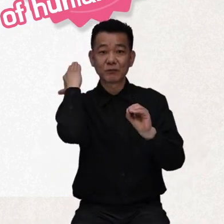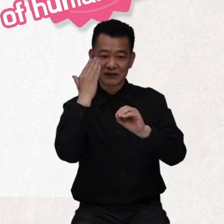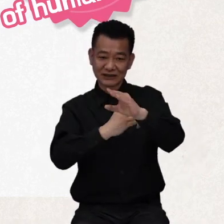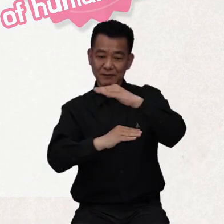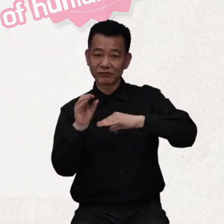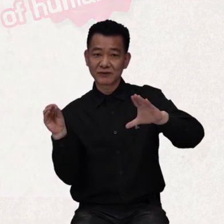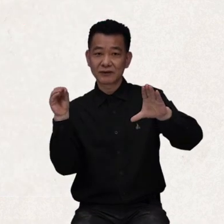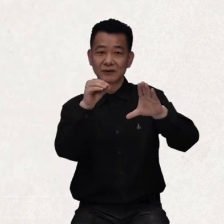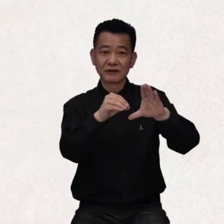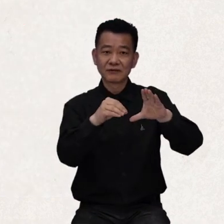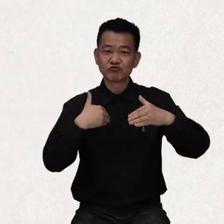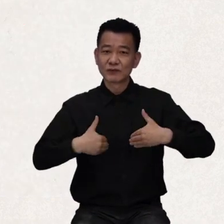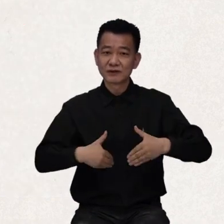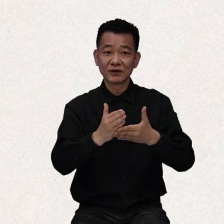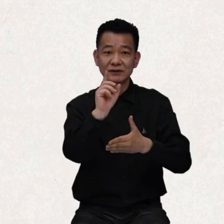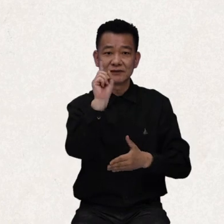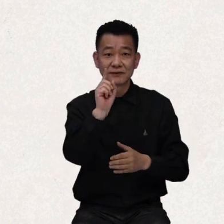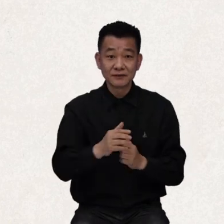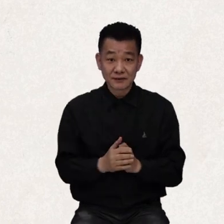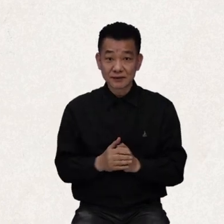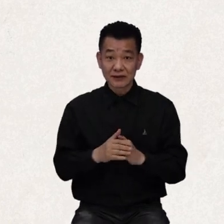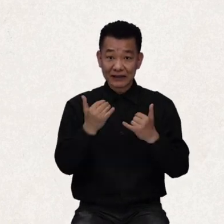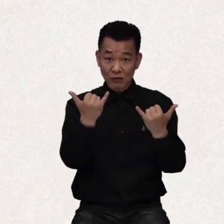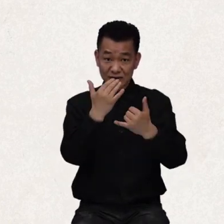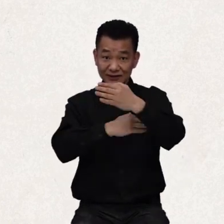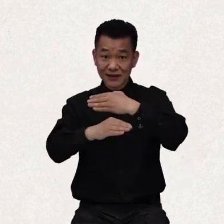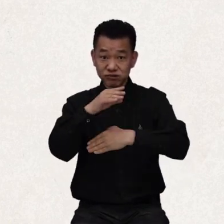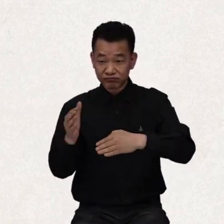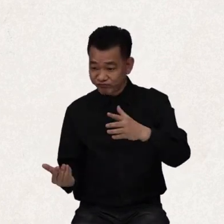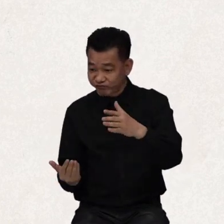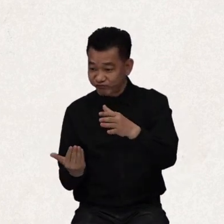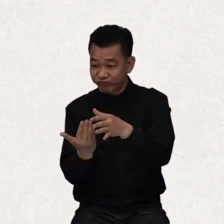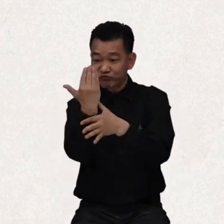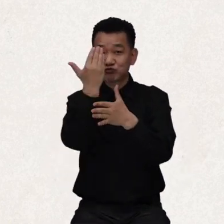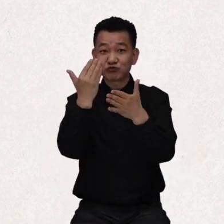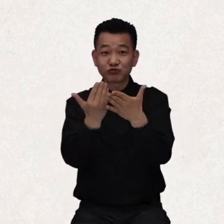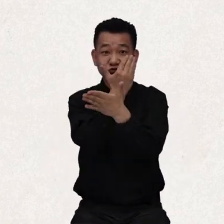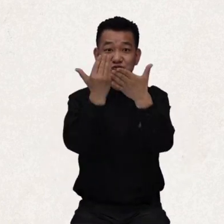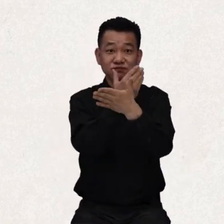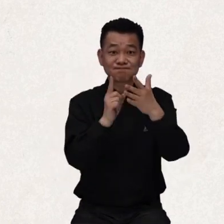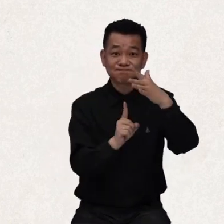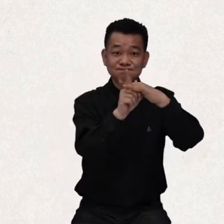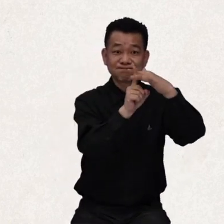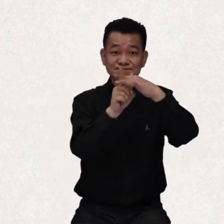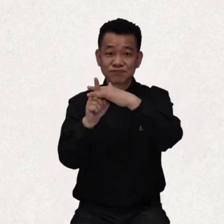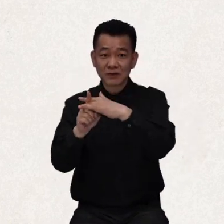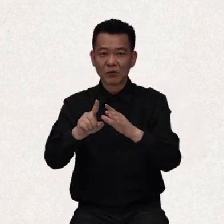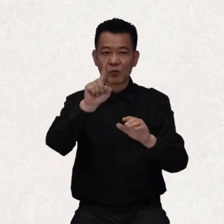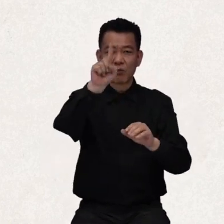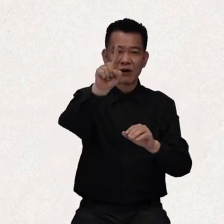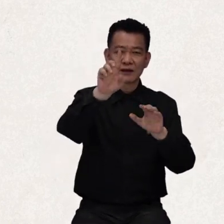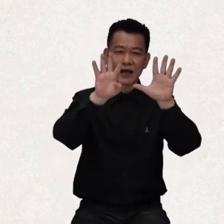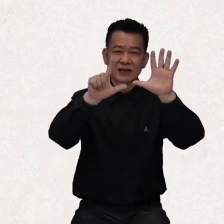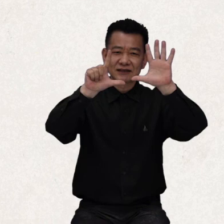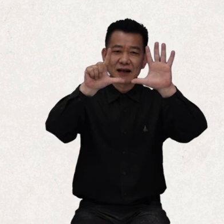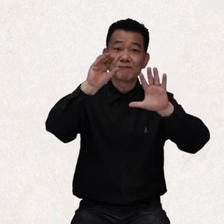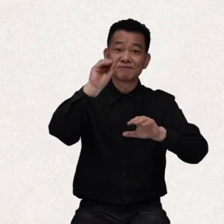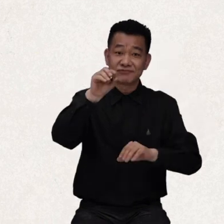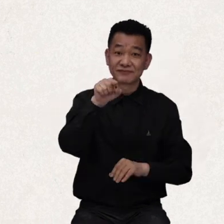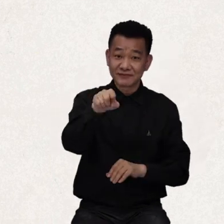rights. The idea of human rights for persons with disabilities did not exist until the beginning of